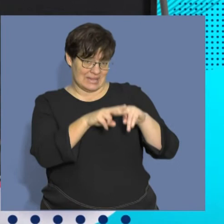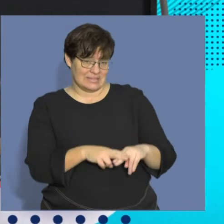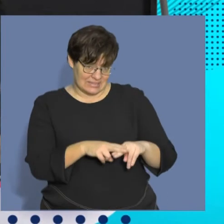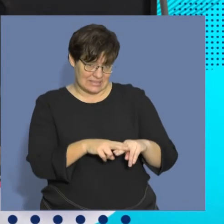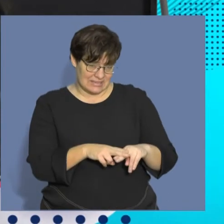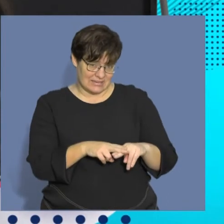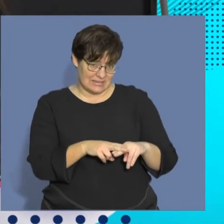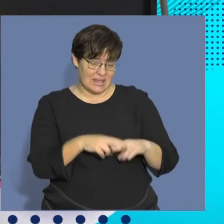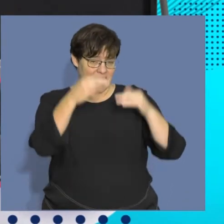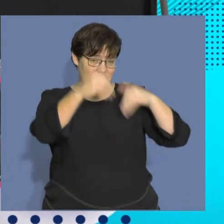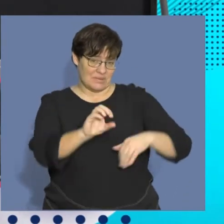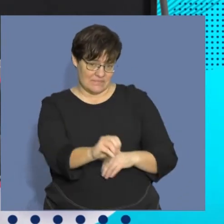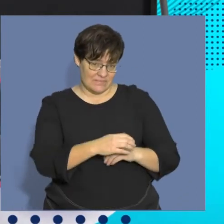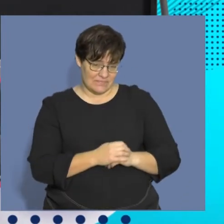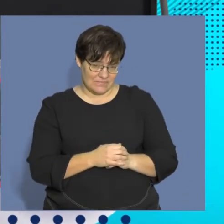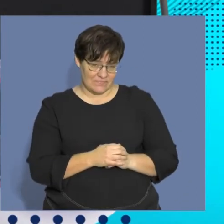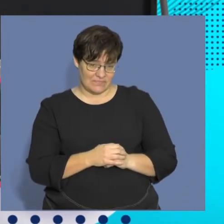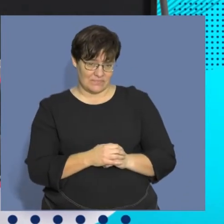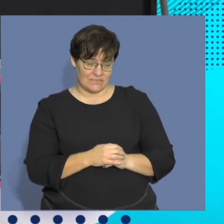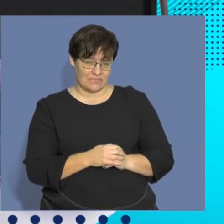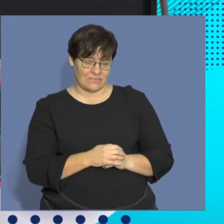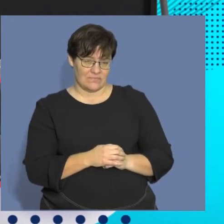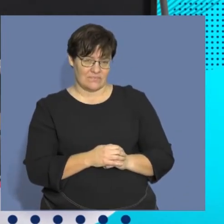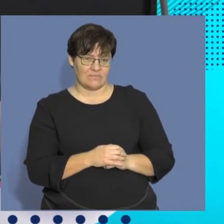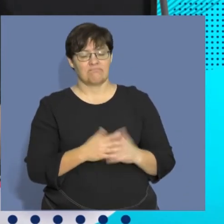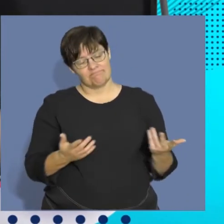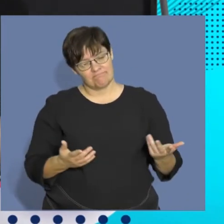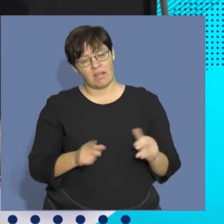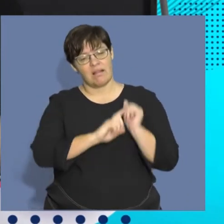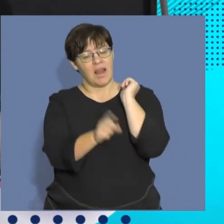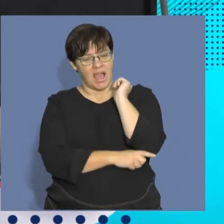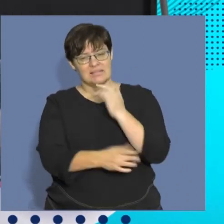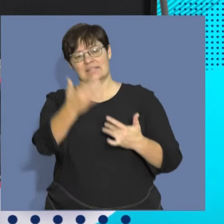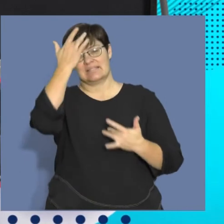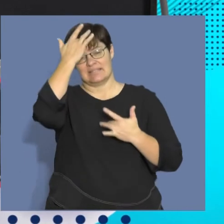density-dependent limiting factor. And finally, disease.